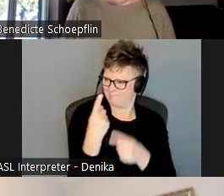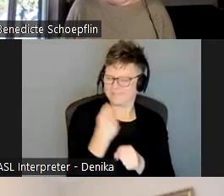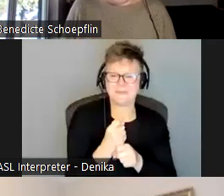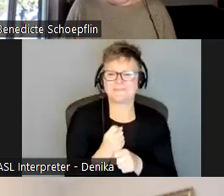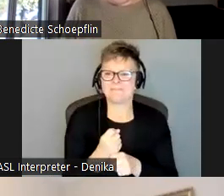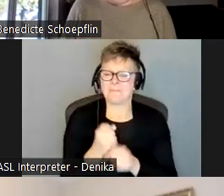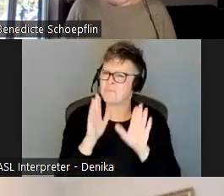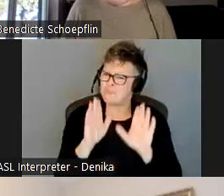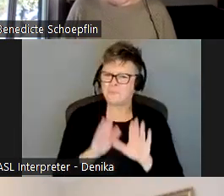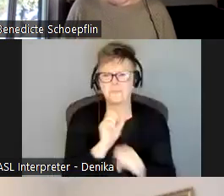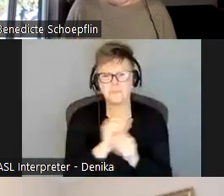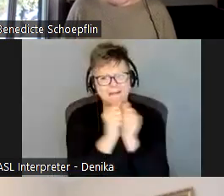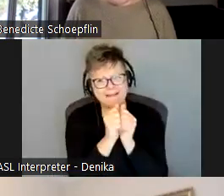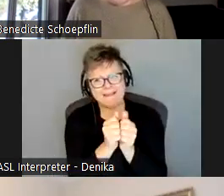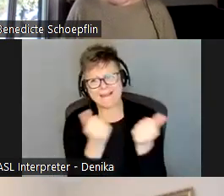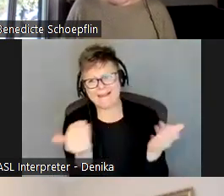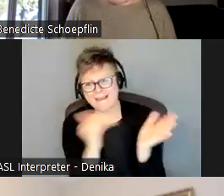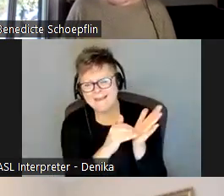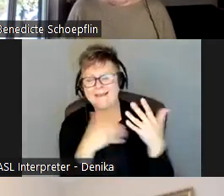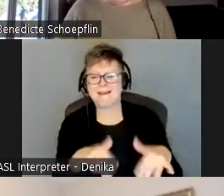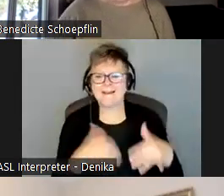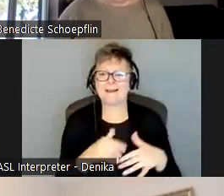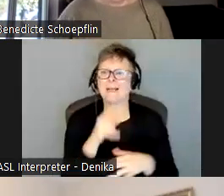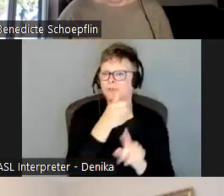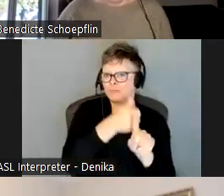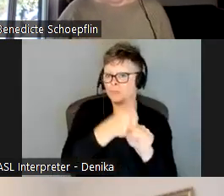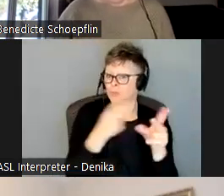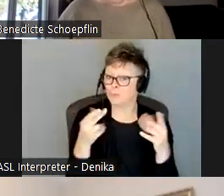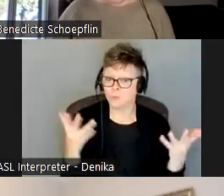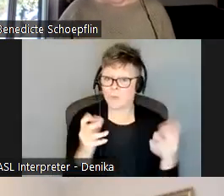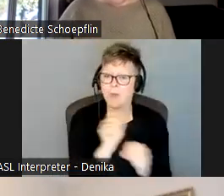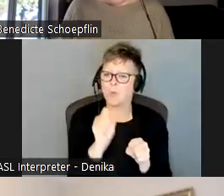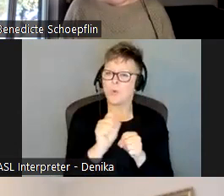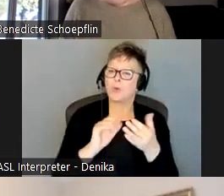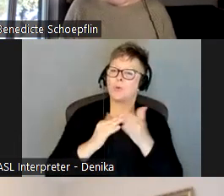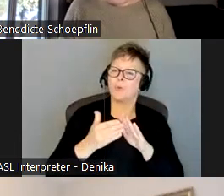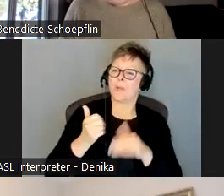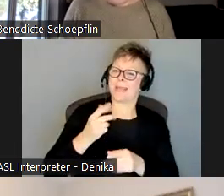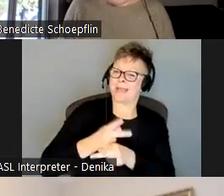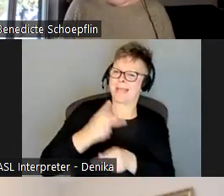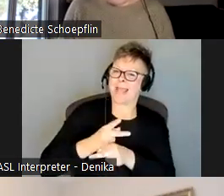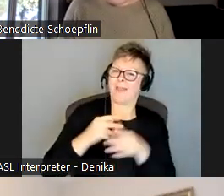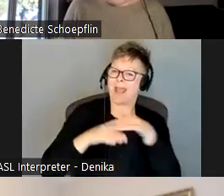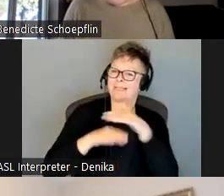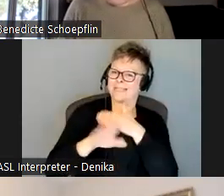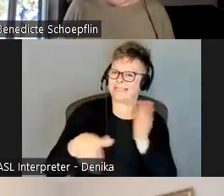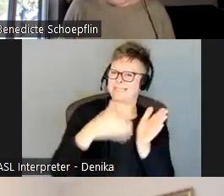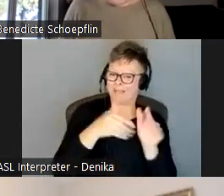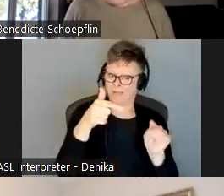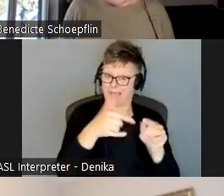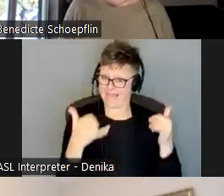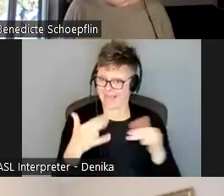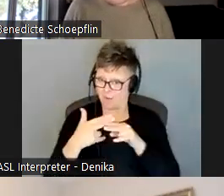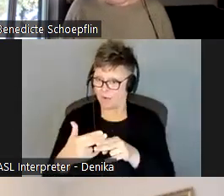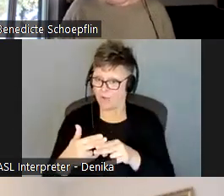work with her again. She spent most of her profession working with the Community Care Access Centre, which now in Ontario is known as the